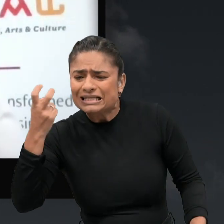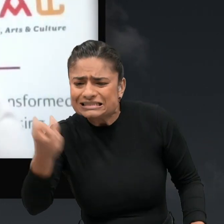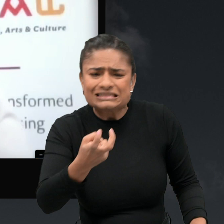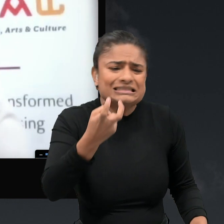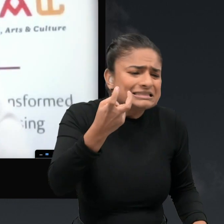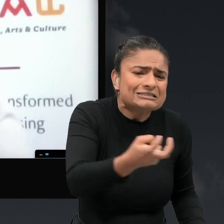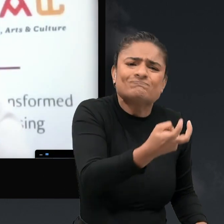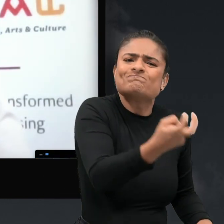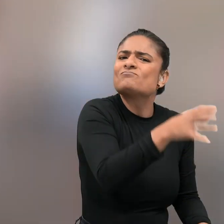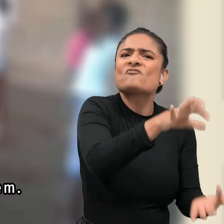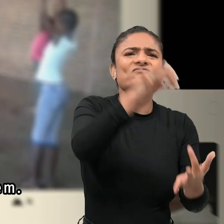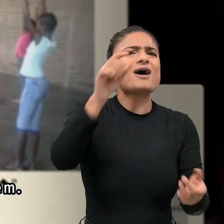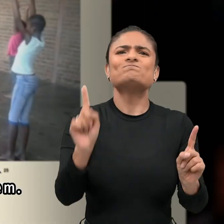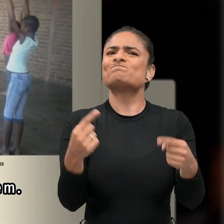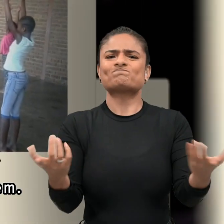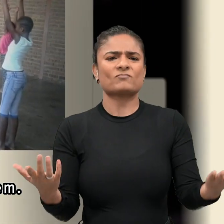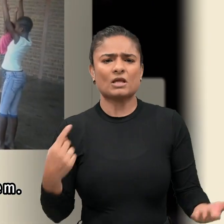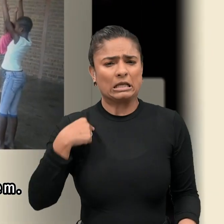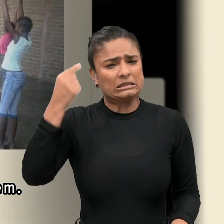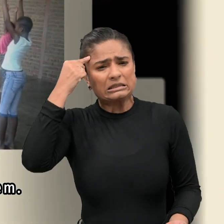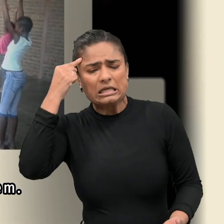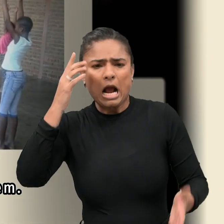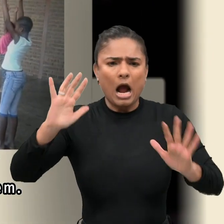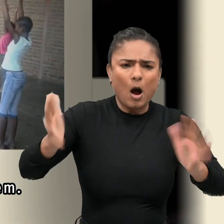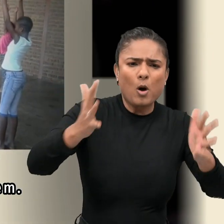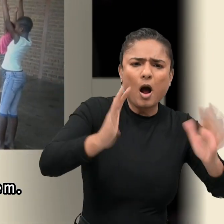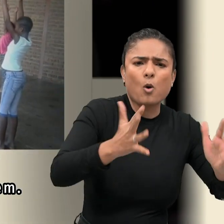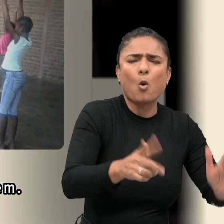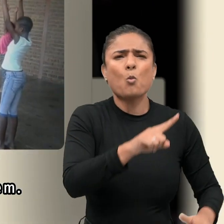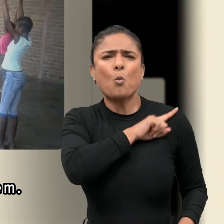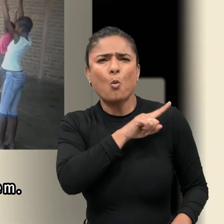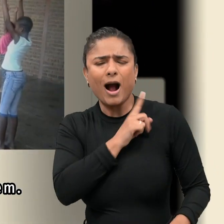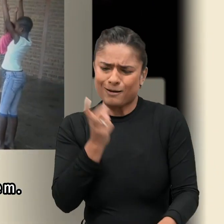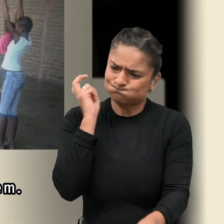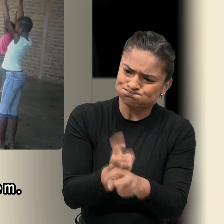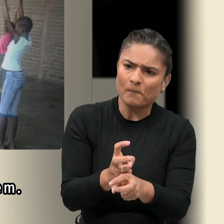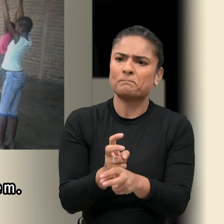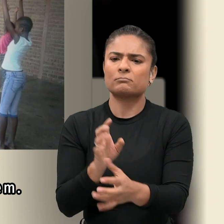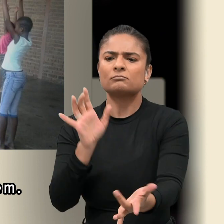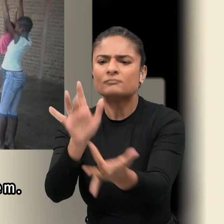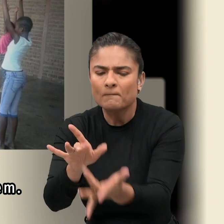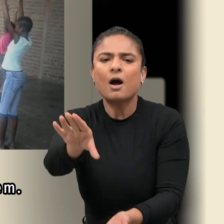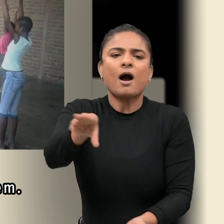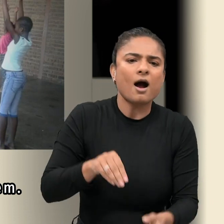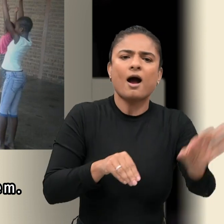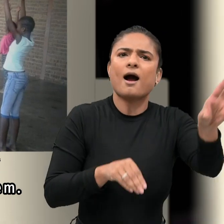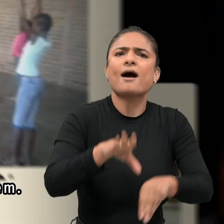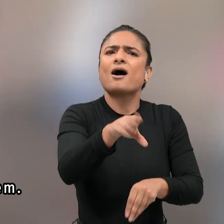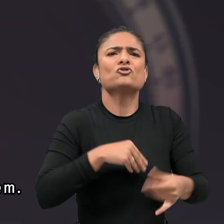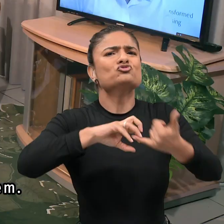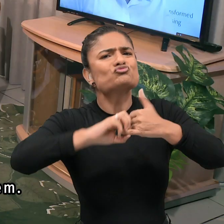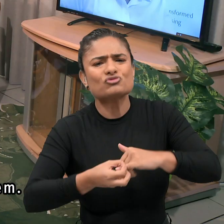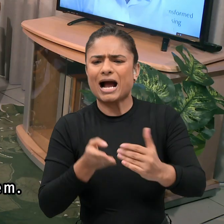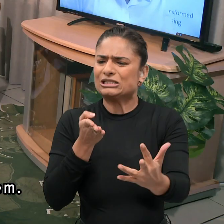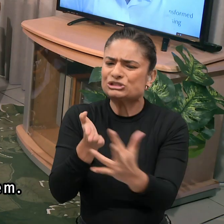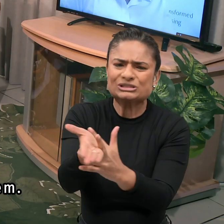the disabled artists, and we've tried to think, why is it difficult that we